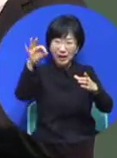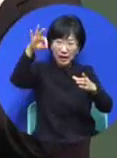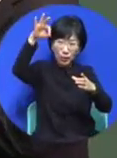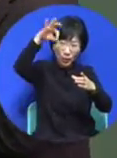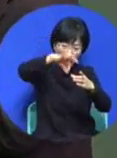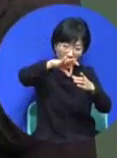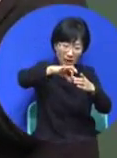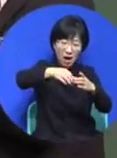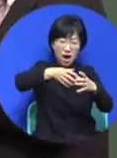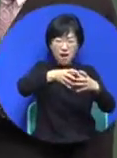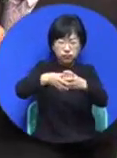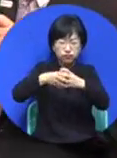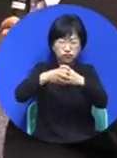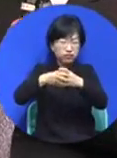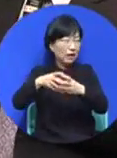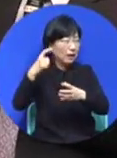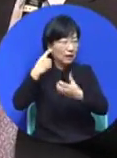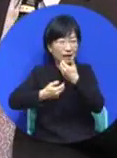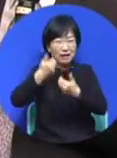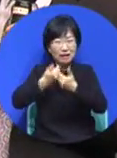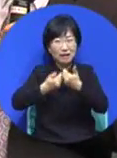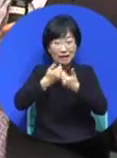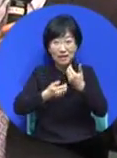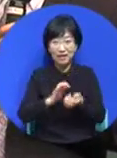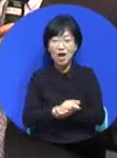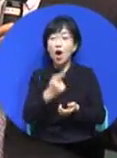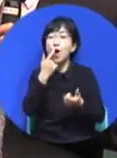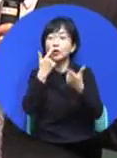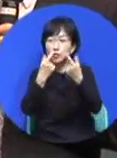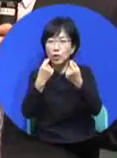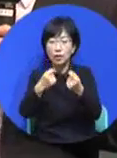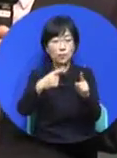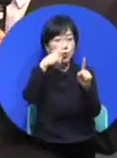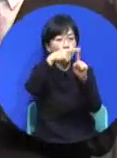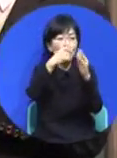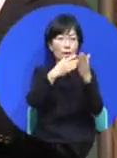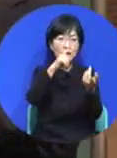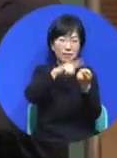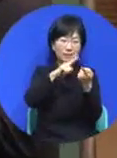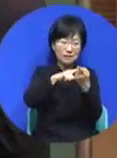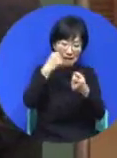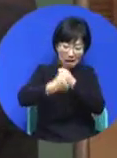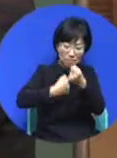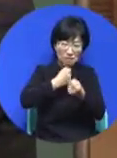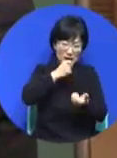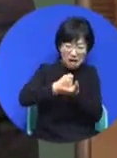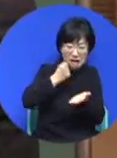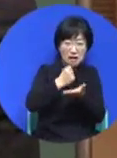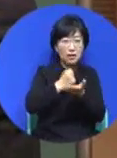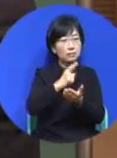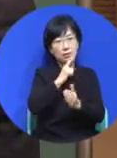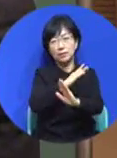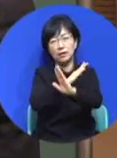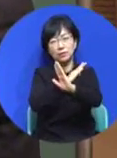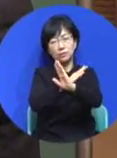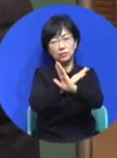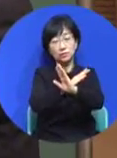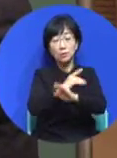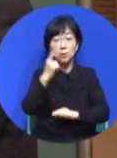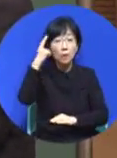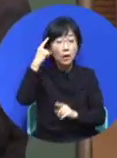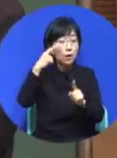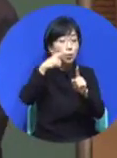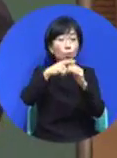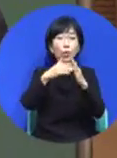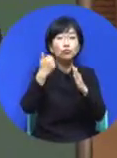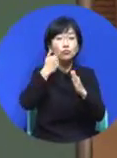so much, make so much noise. So you should not criticize a church without knowing anything at all. It's the church